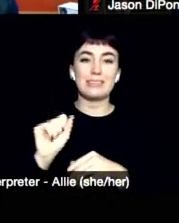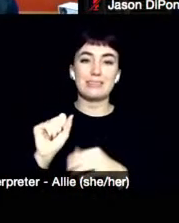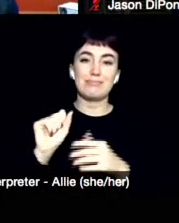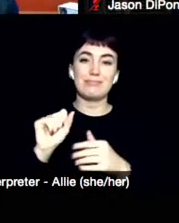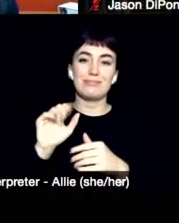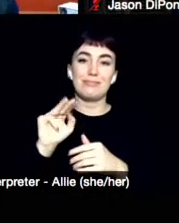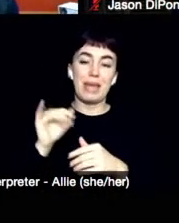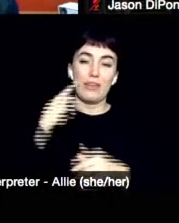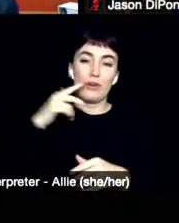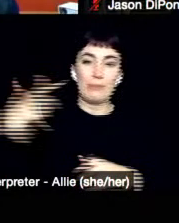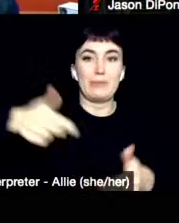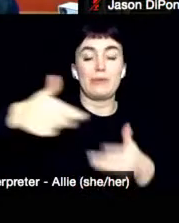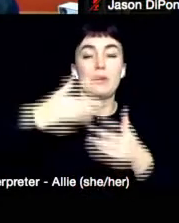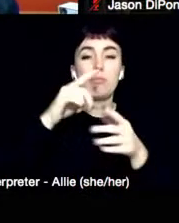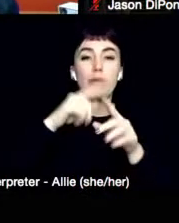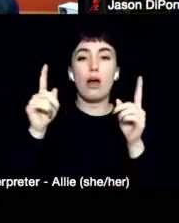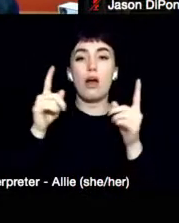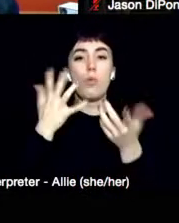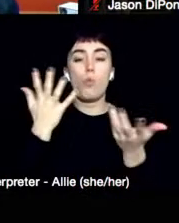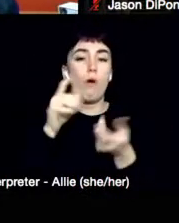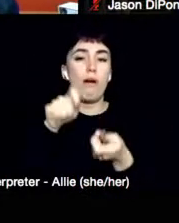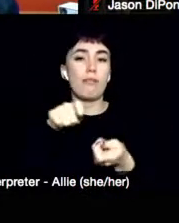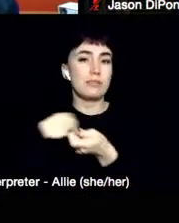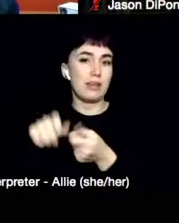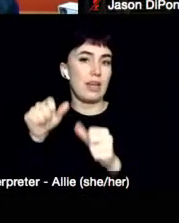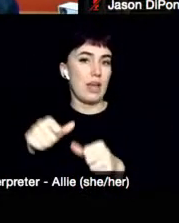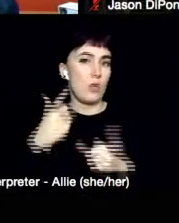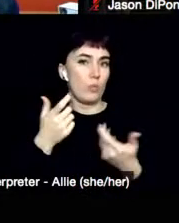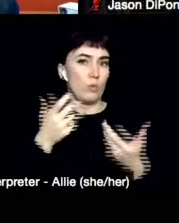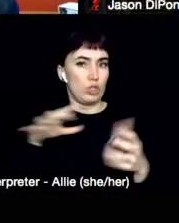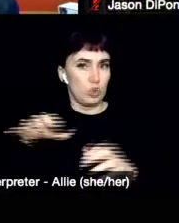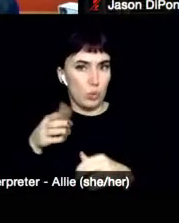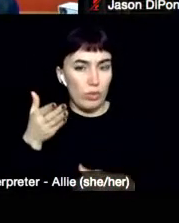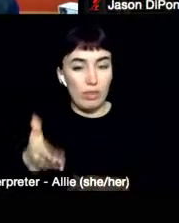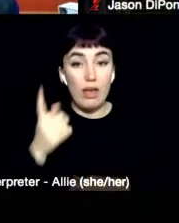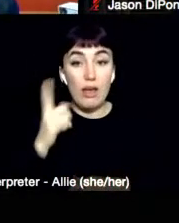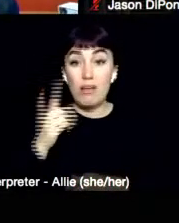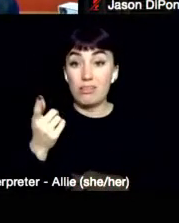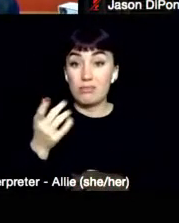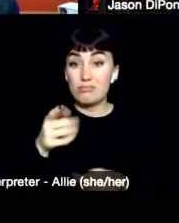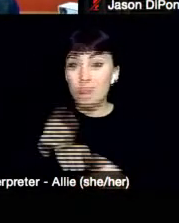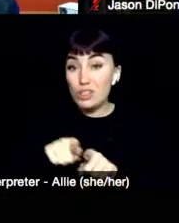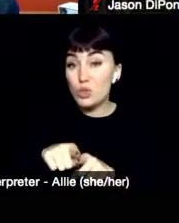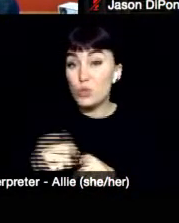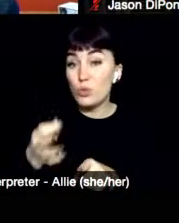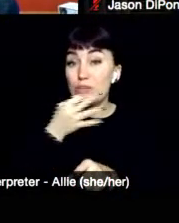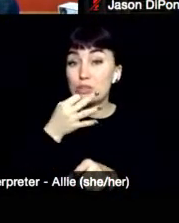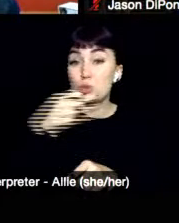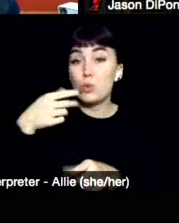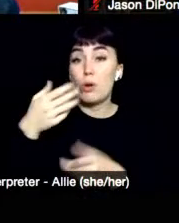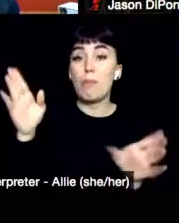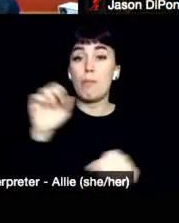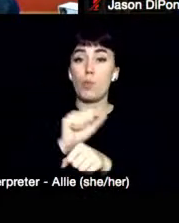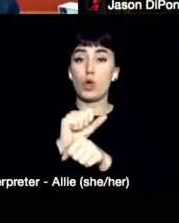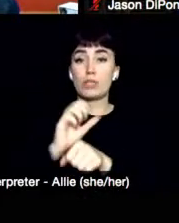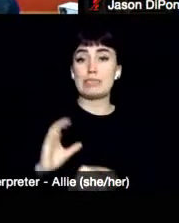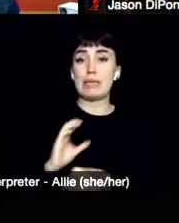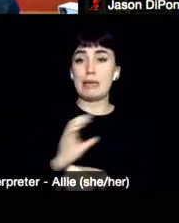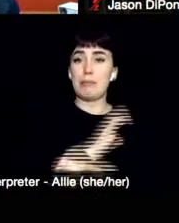what exactly can we do there? But also, we've got an upcoming public committee meeting. I believe,